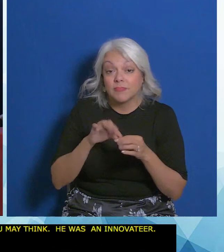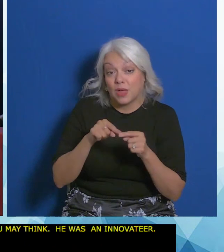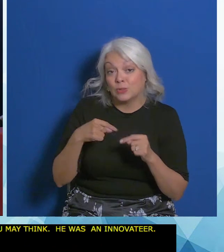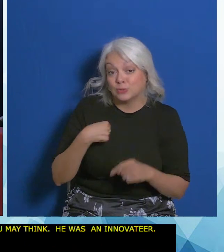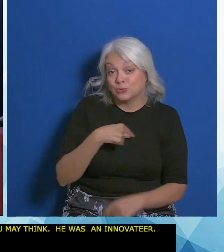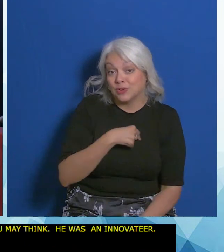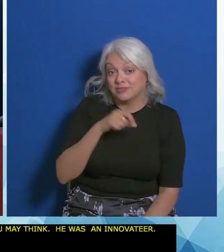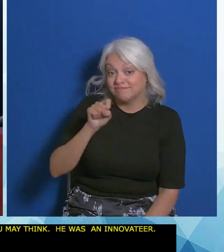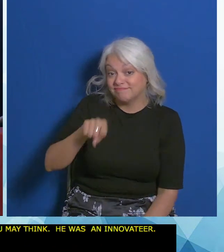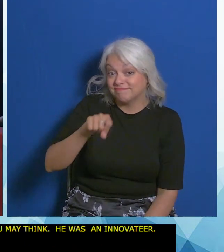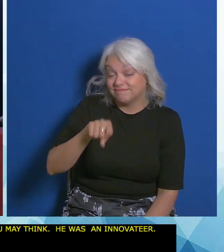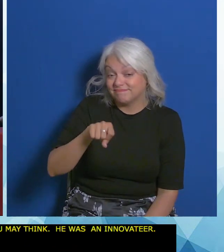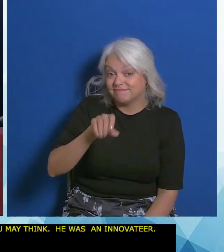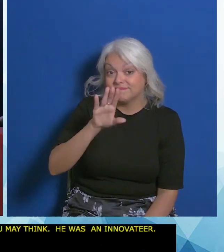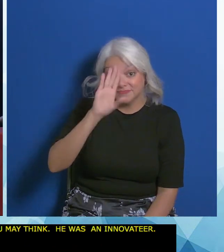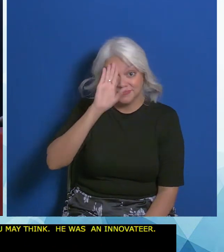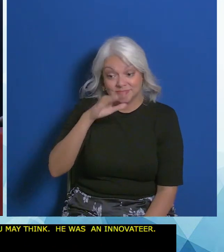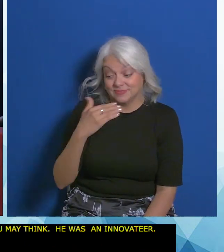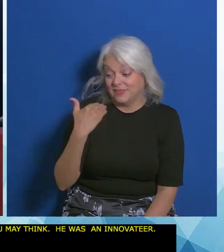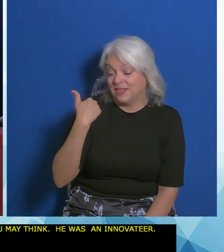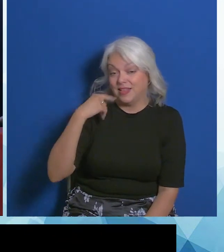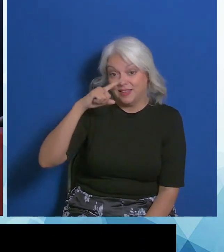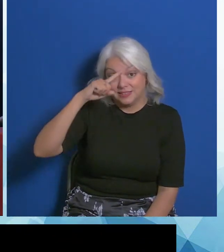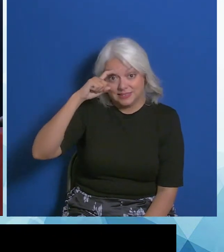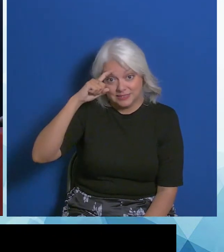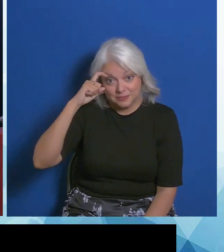us. Last summer,